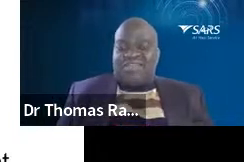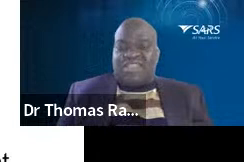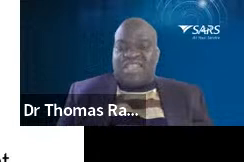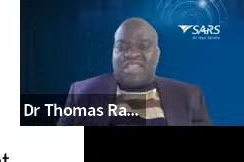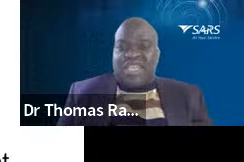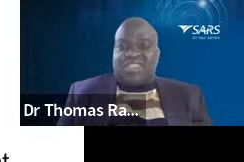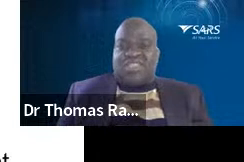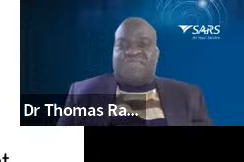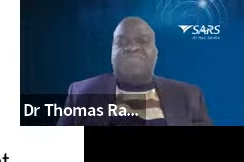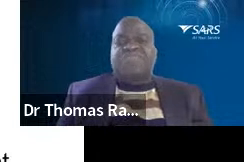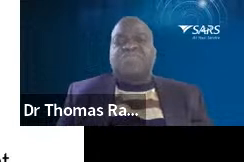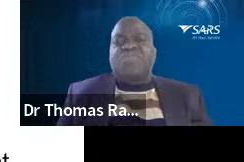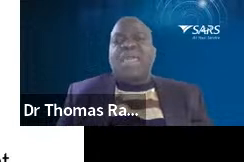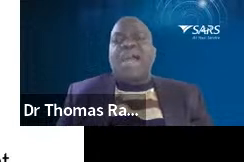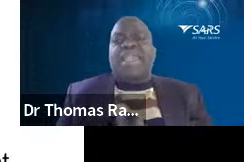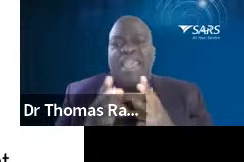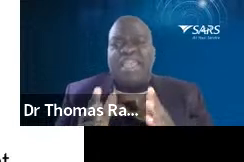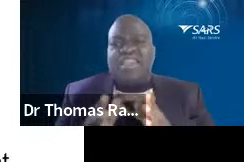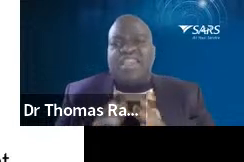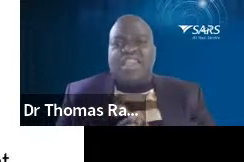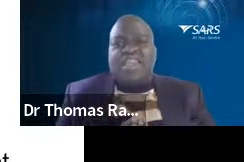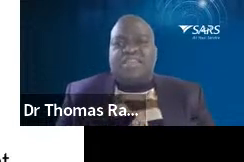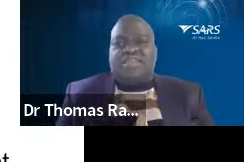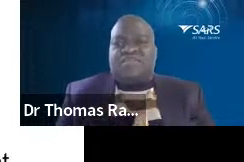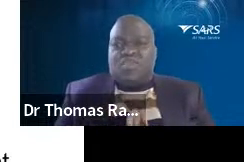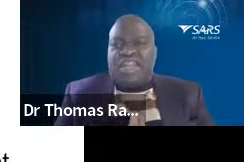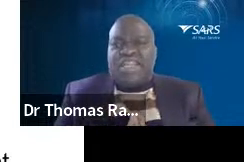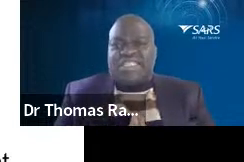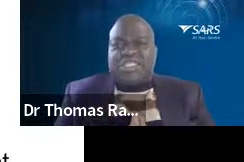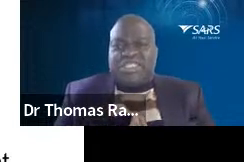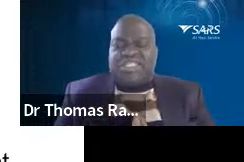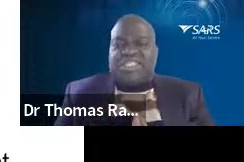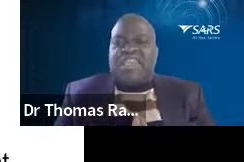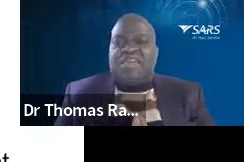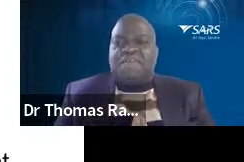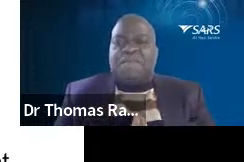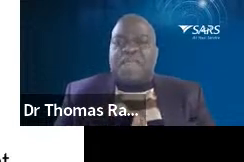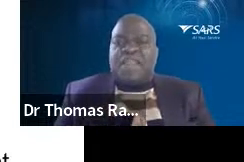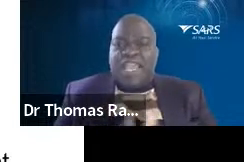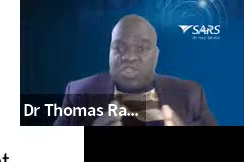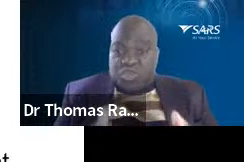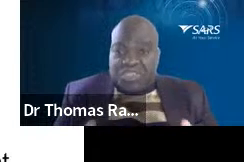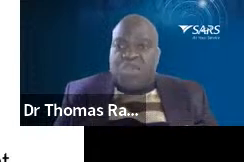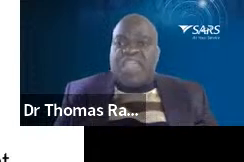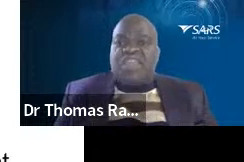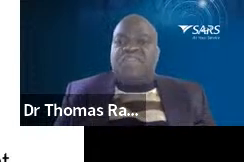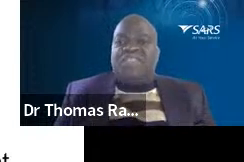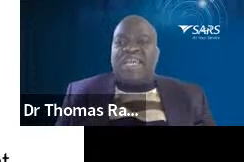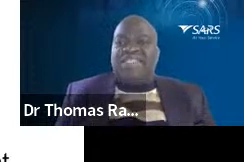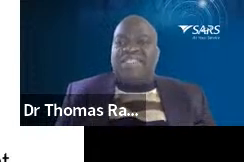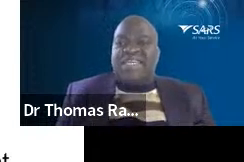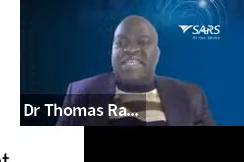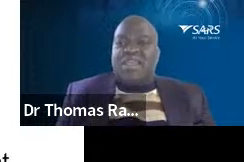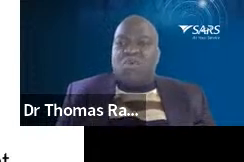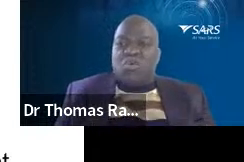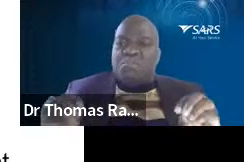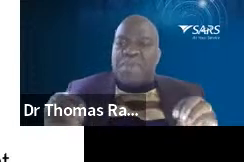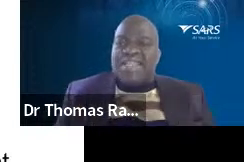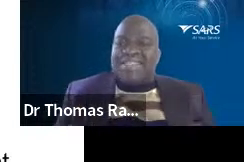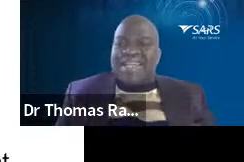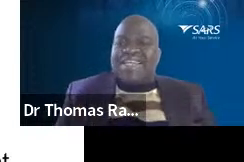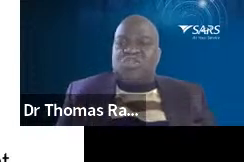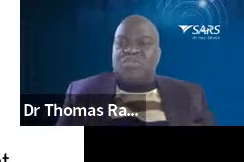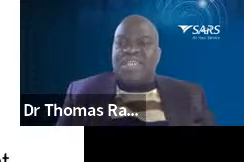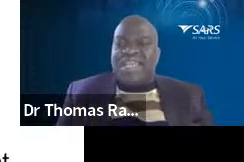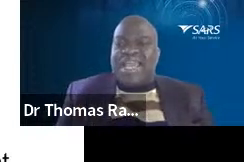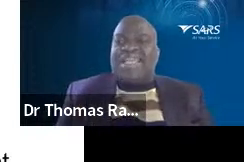such act. Again, this organization is saying, like today, we are emphasizing that we will